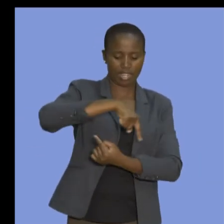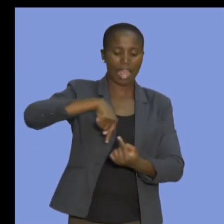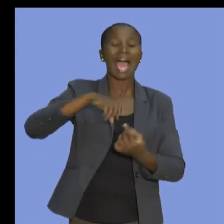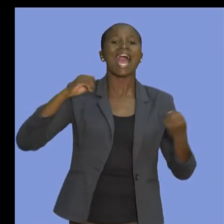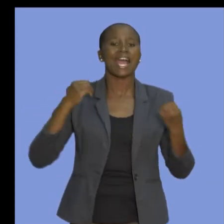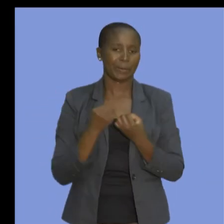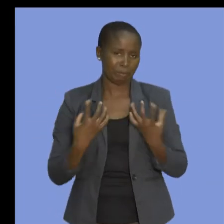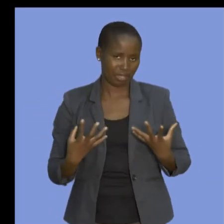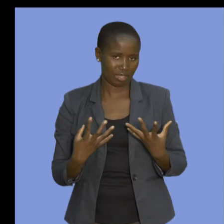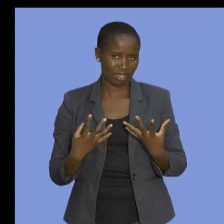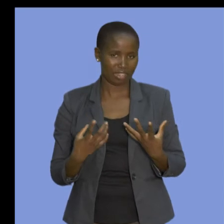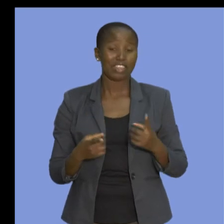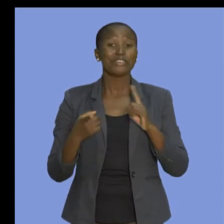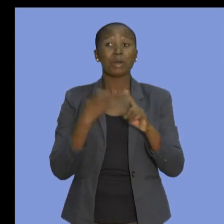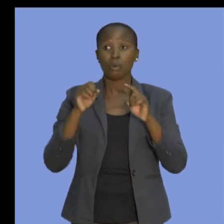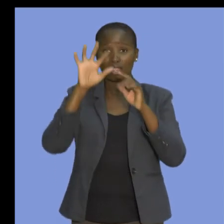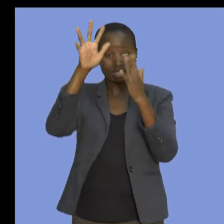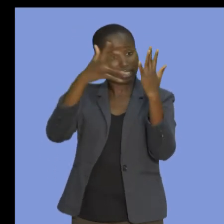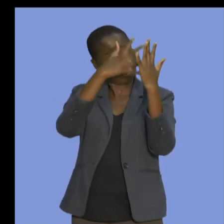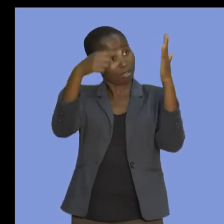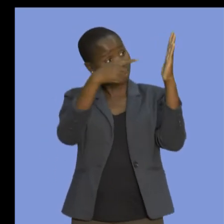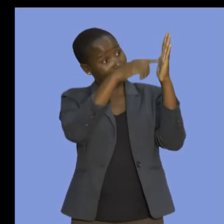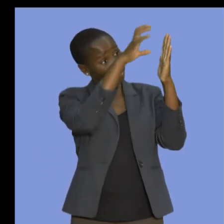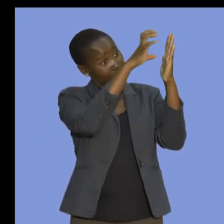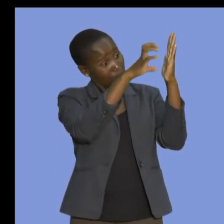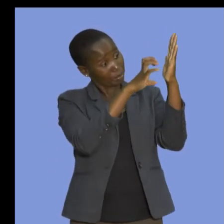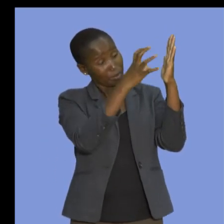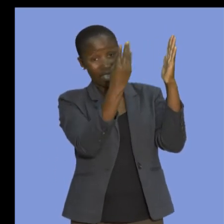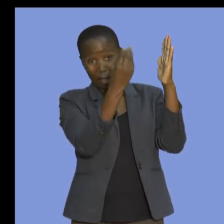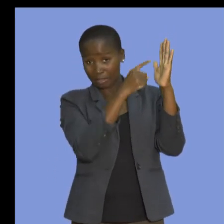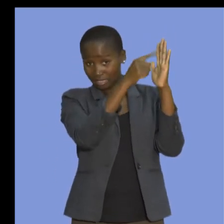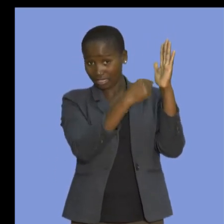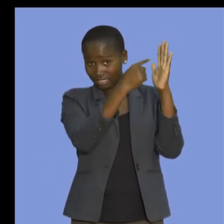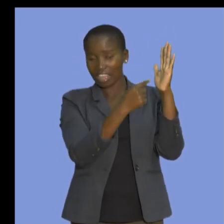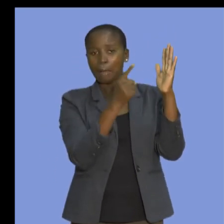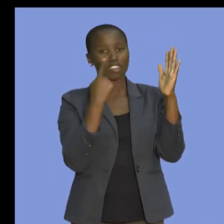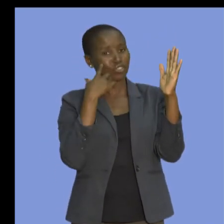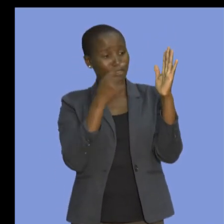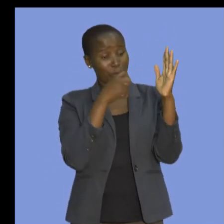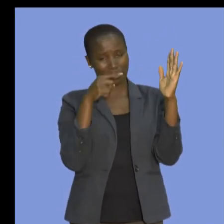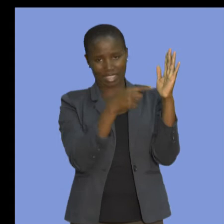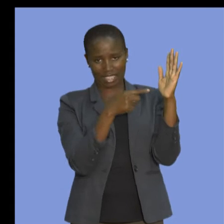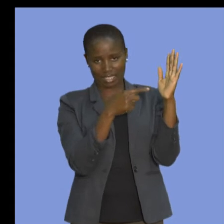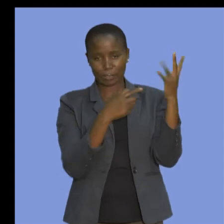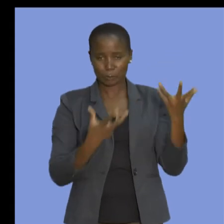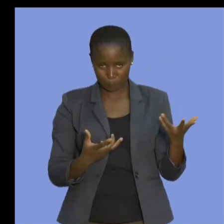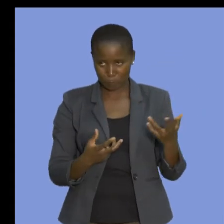raw data, from this raw data. Are we all together? So if you look at this,